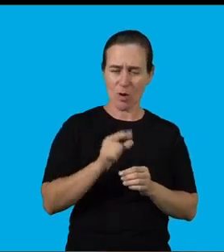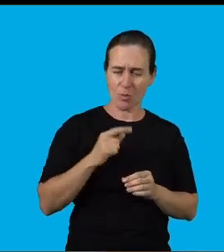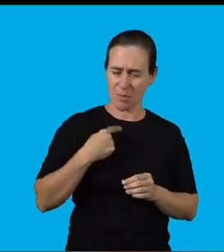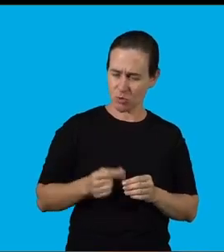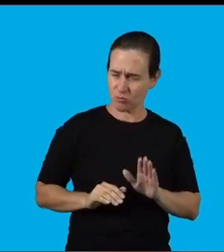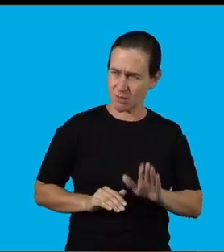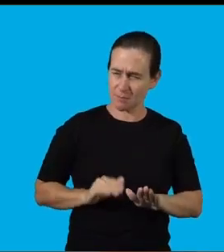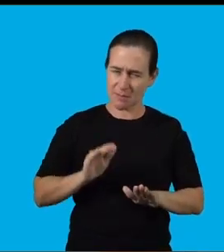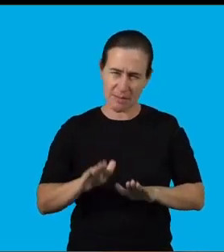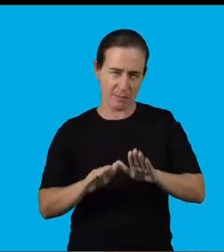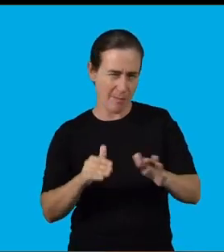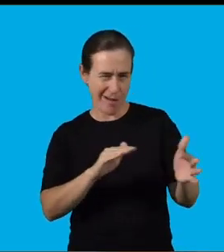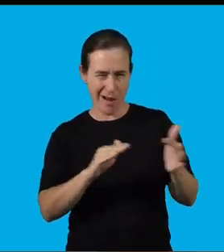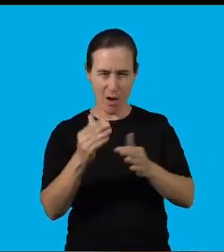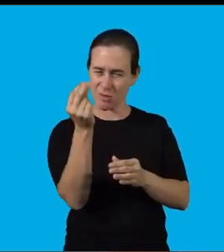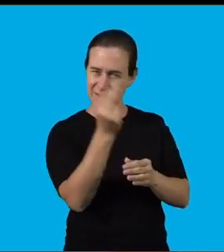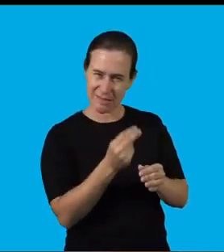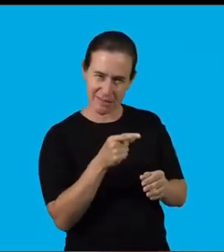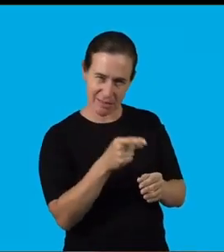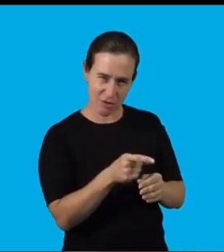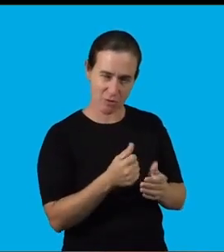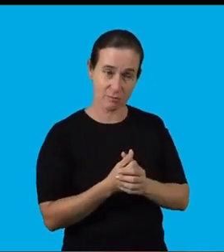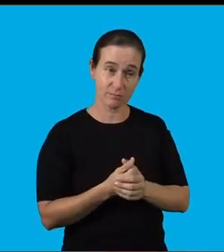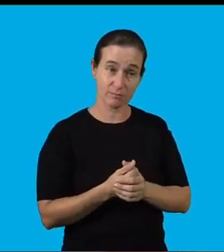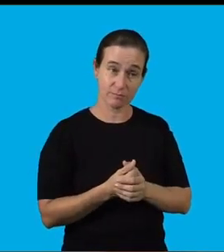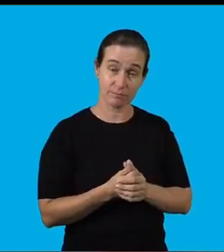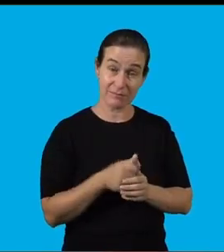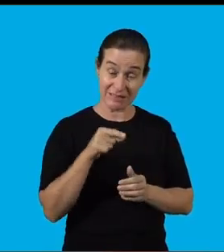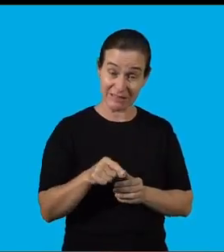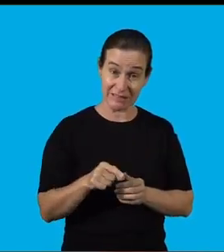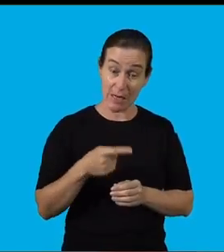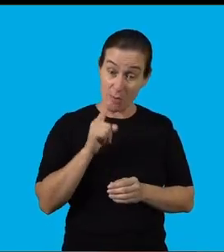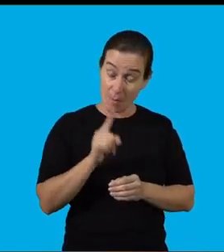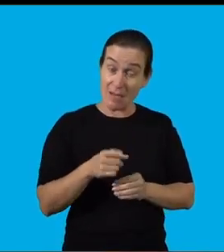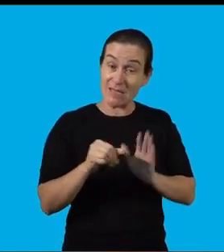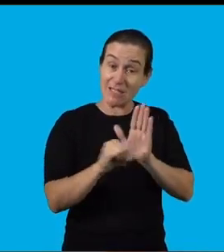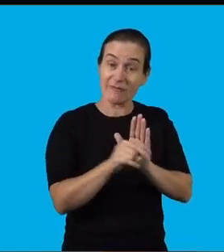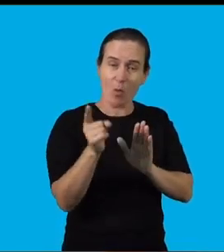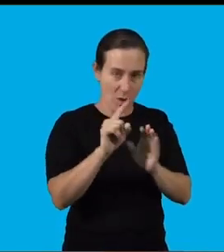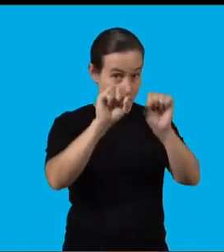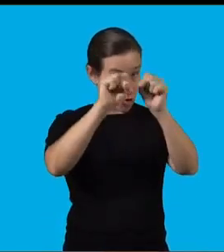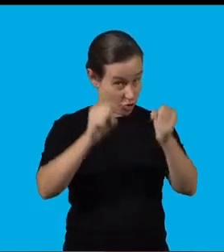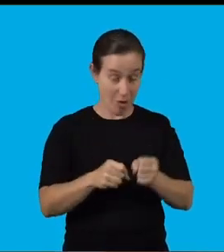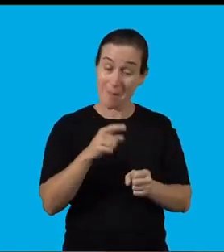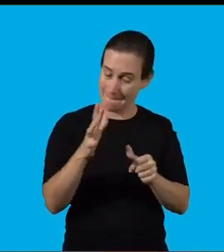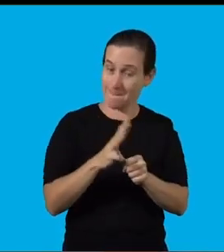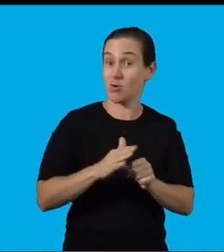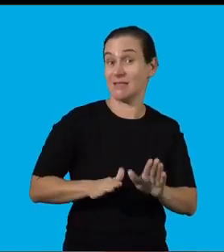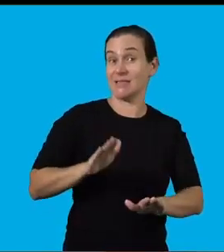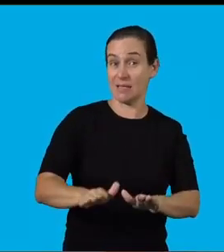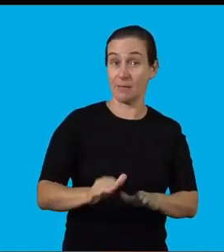for sketching a cubic function, we said that one of the steps involved finding the shape. So if A